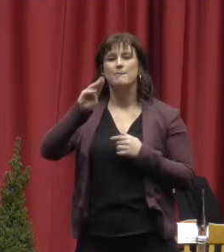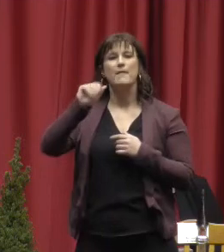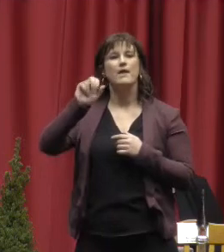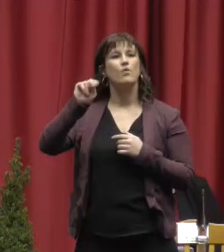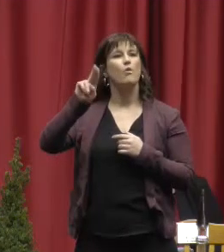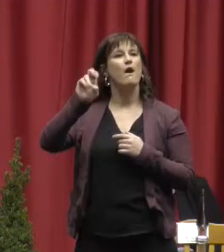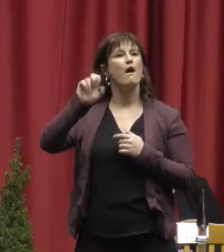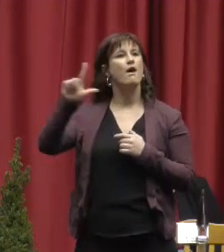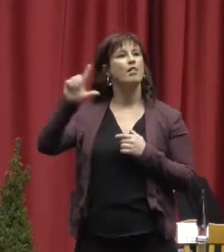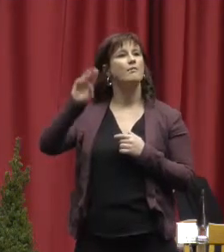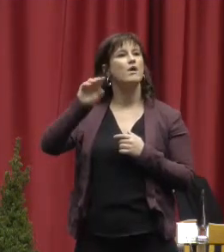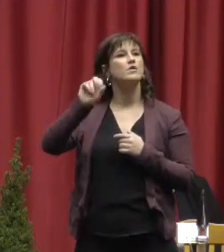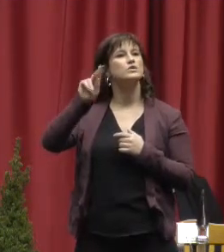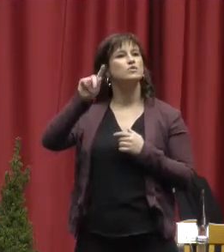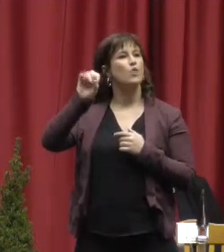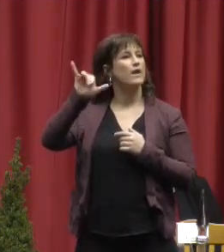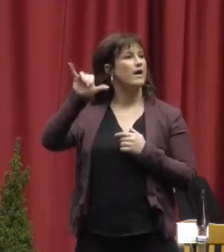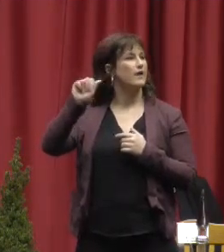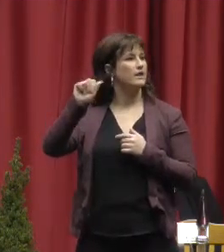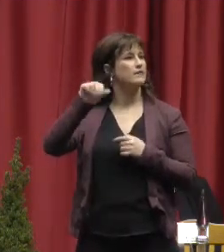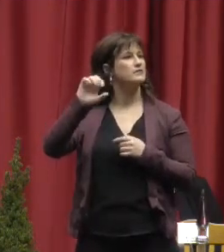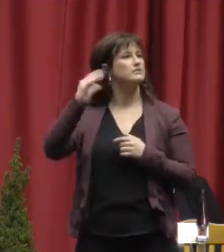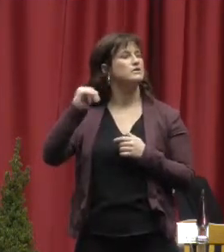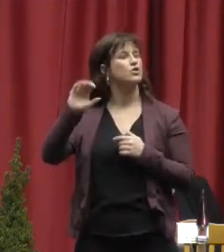Montoya, Chris Wynn,